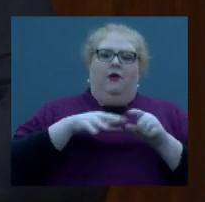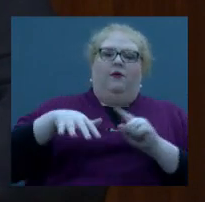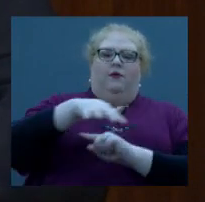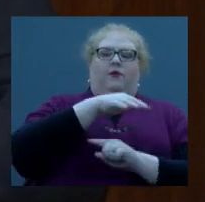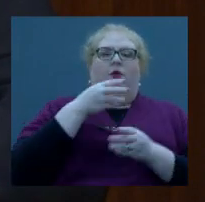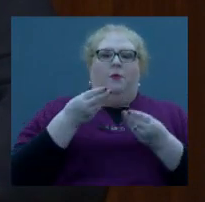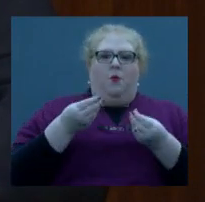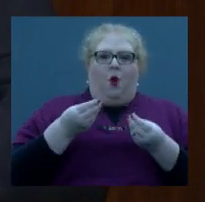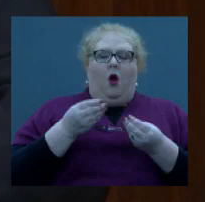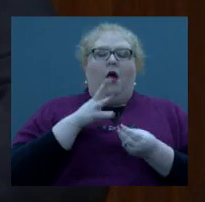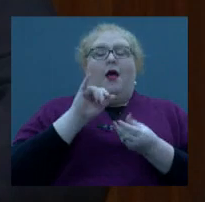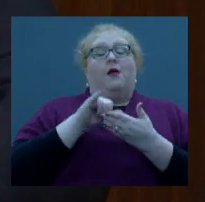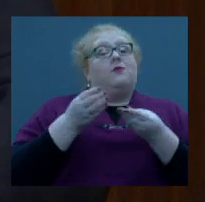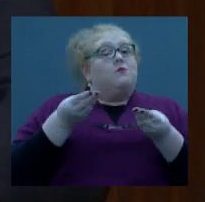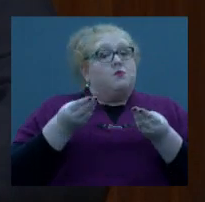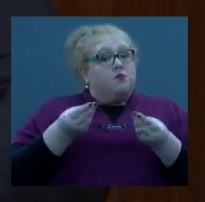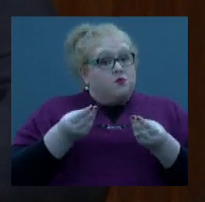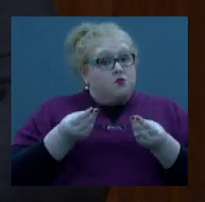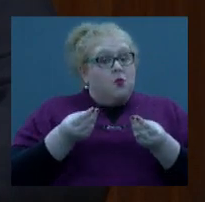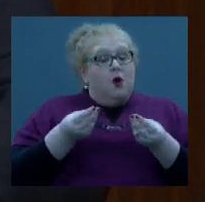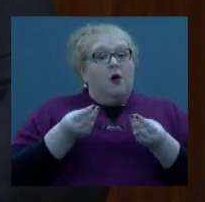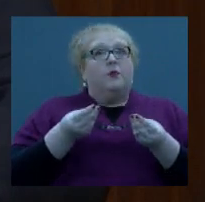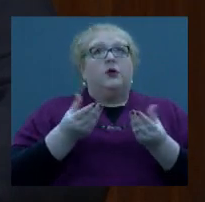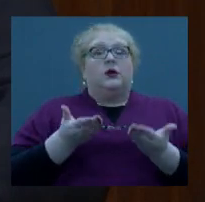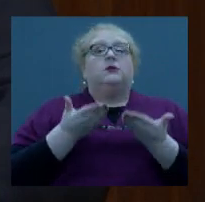The property was proposed to be